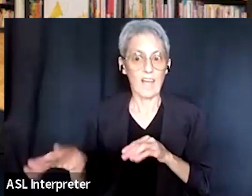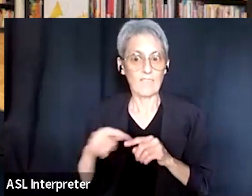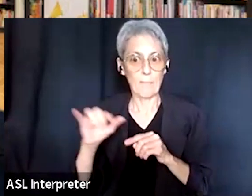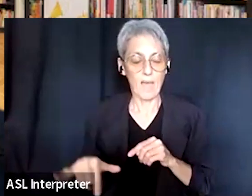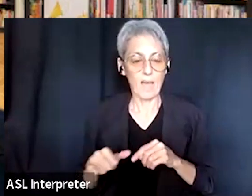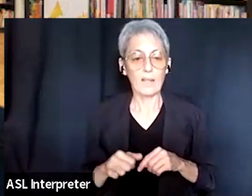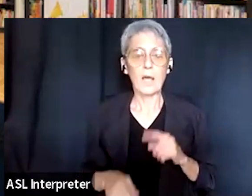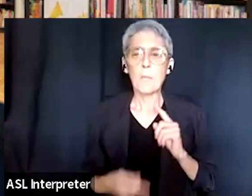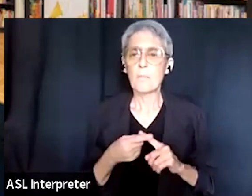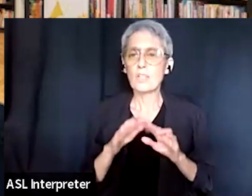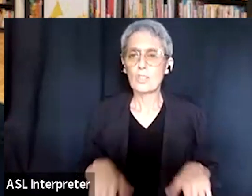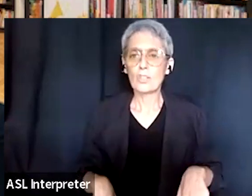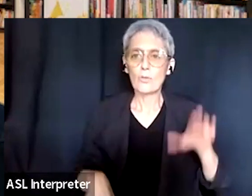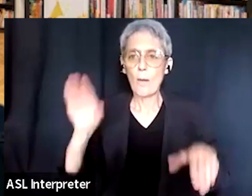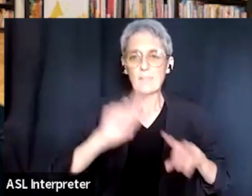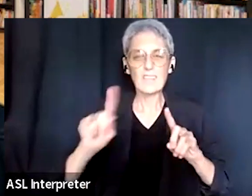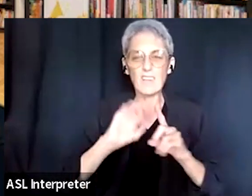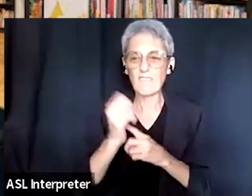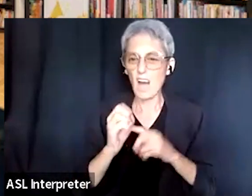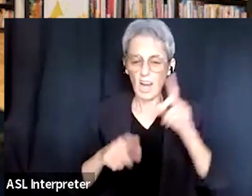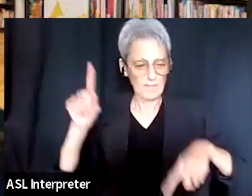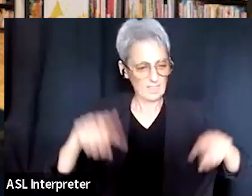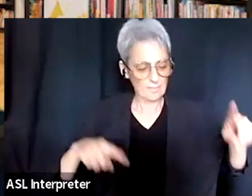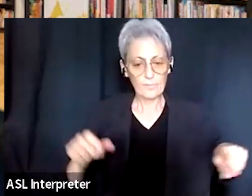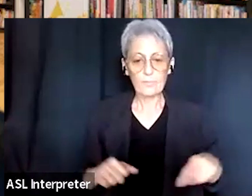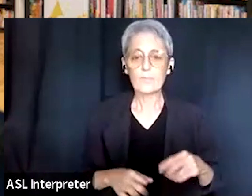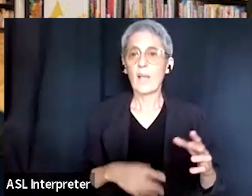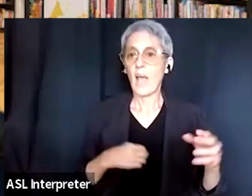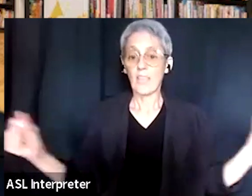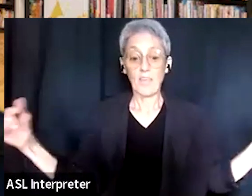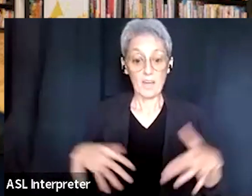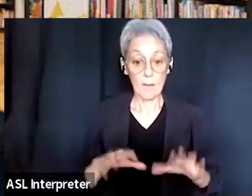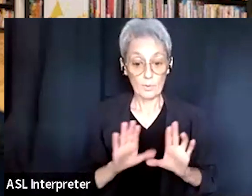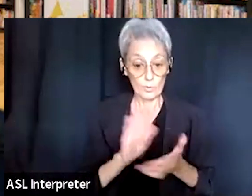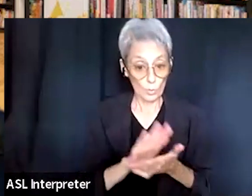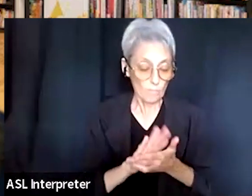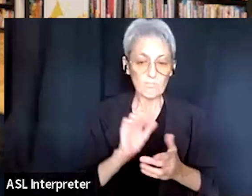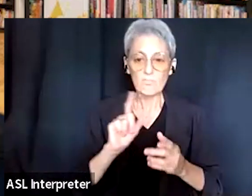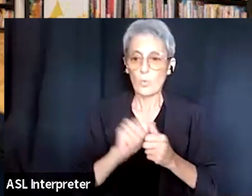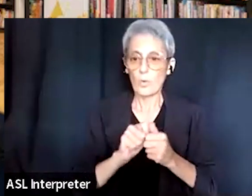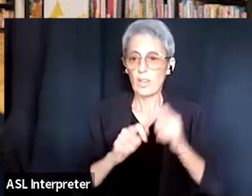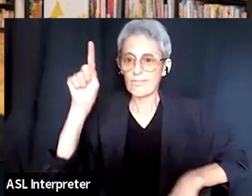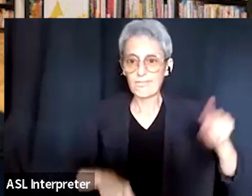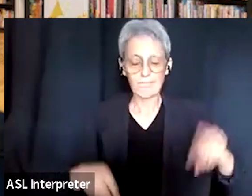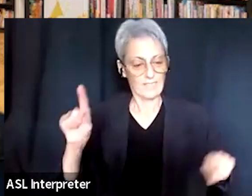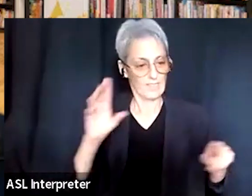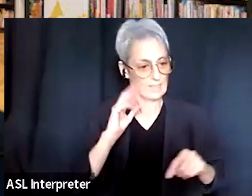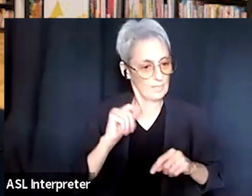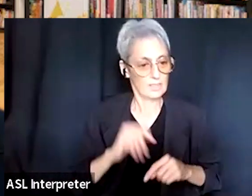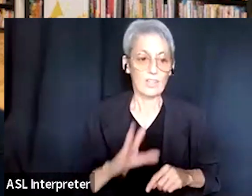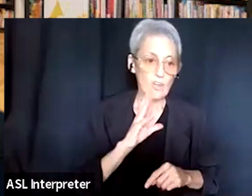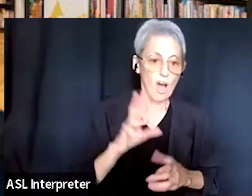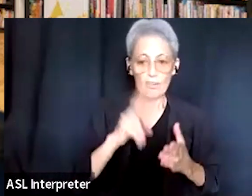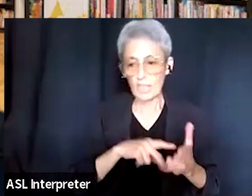different environments. And will come to us with very different experiences of talk, of reading, of writing,